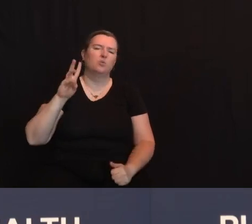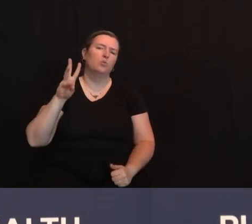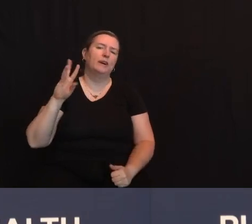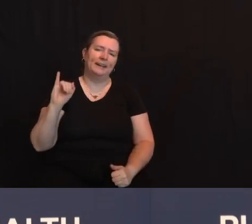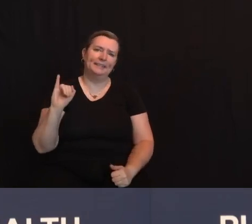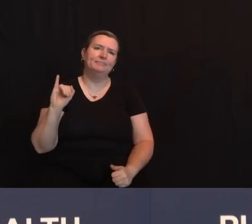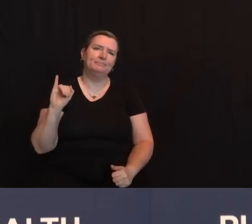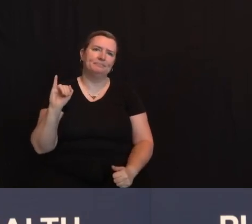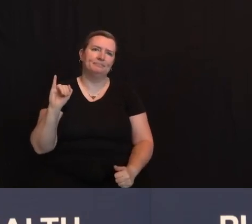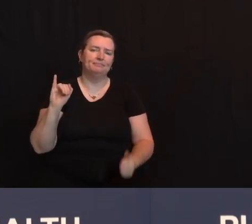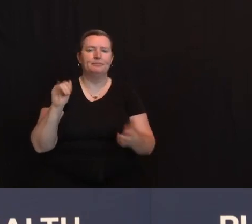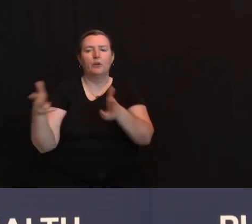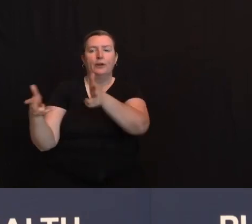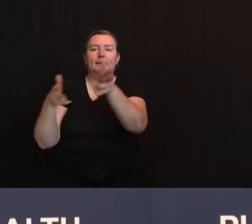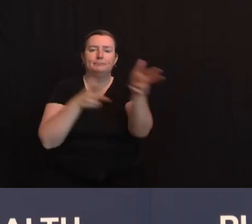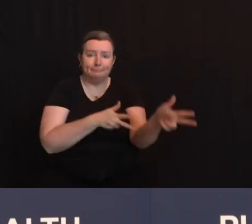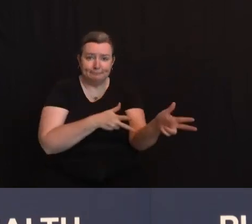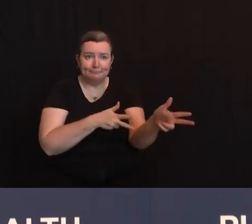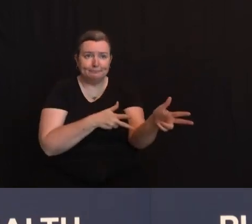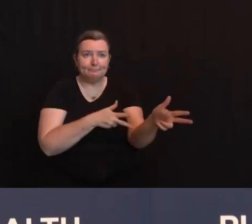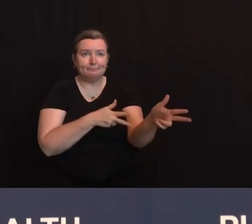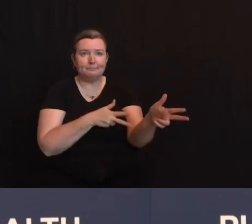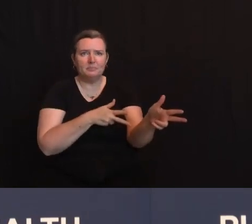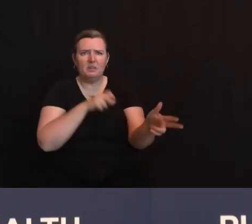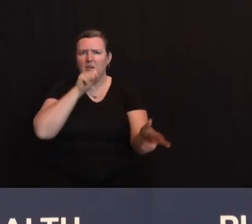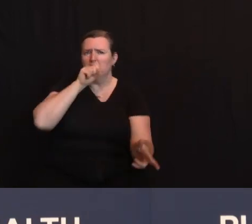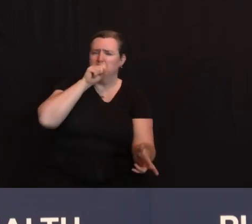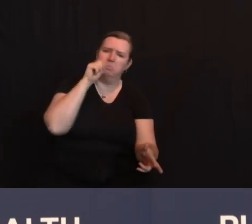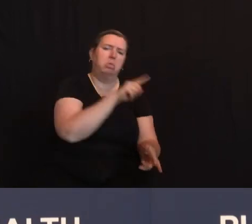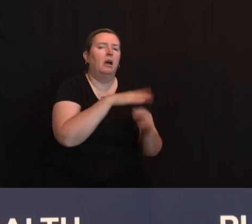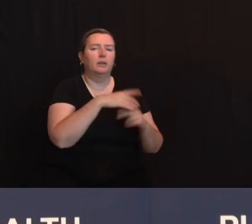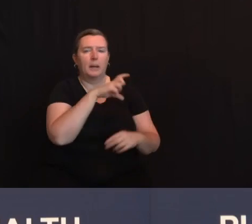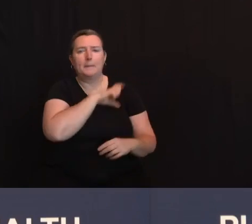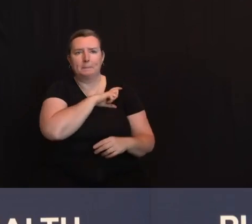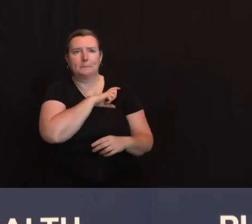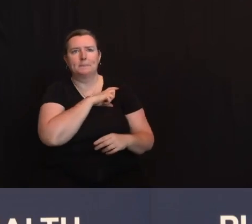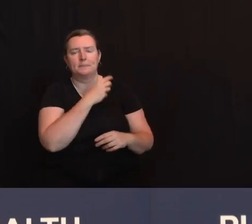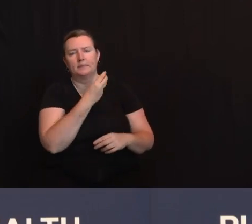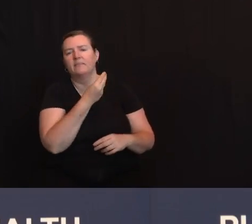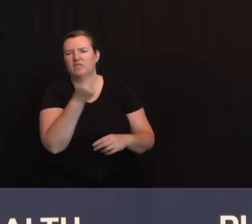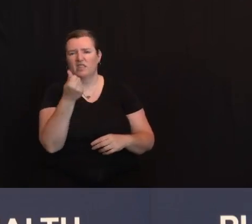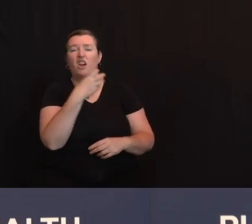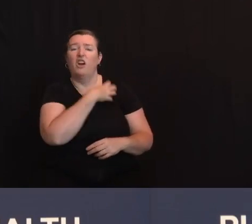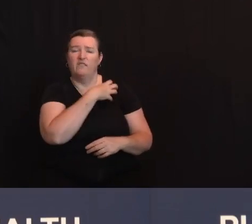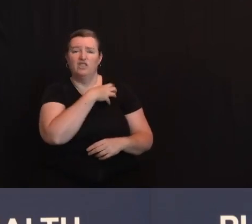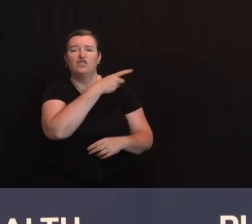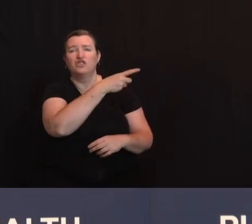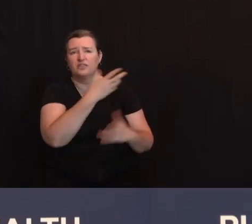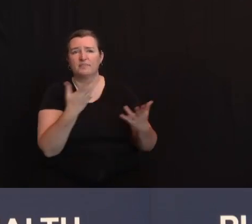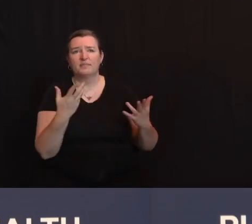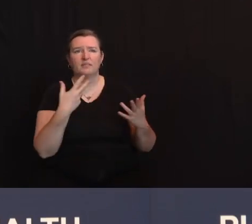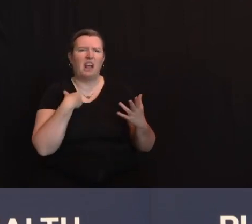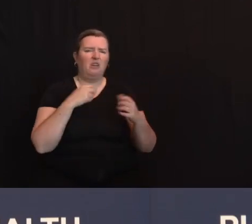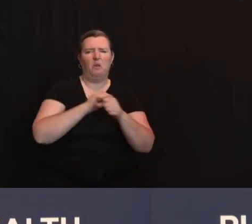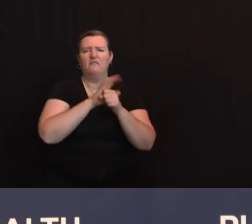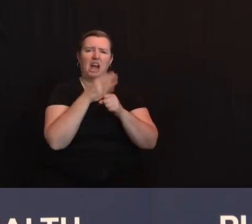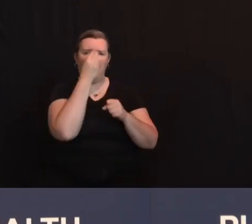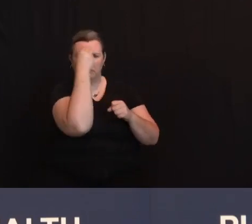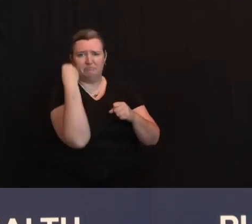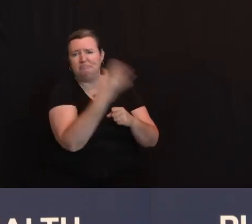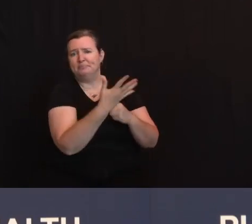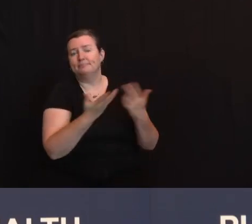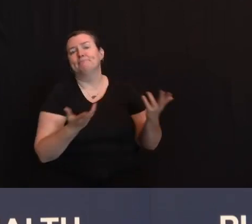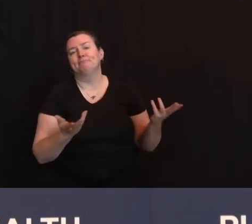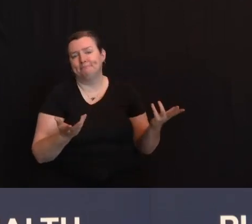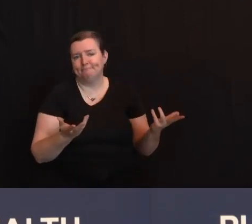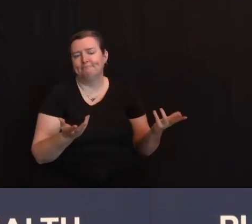different officers claiming to have COVID-19. And although, as we knocked on wood briefing for this